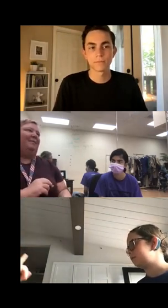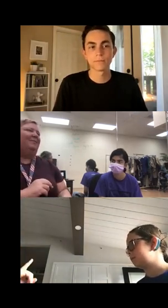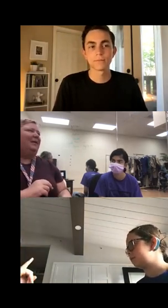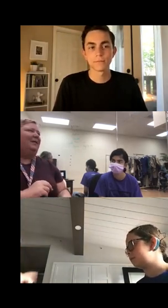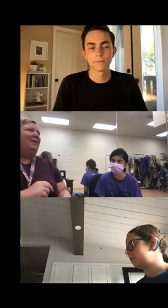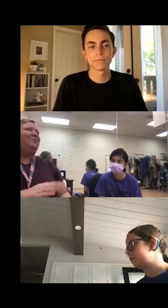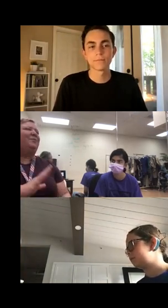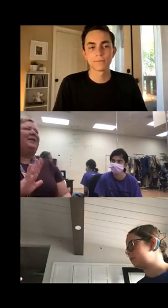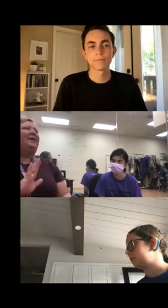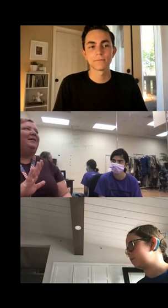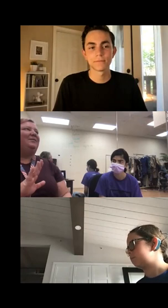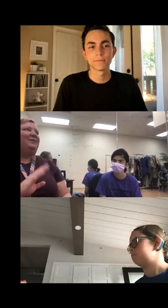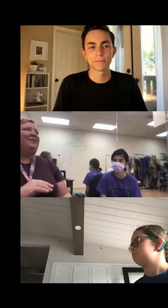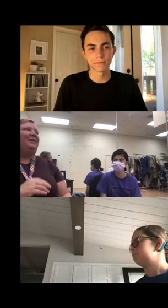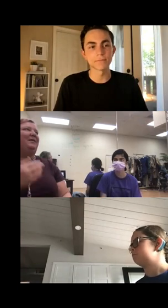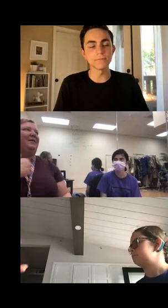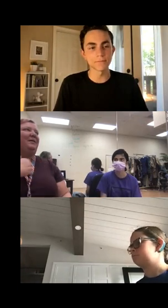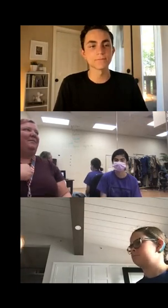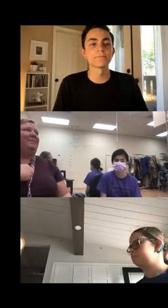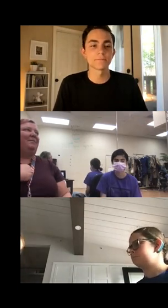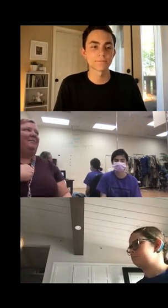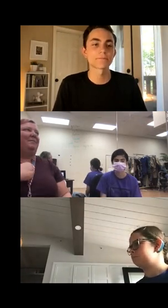You wanna go first? wait, yeah, I'm sure. Wait, so it's